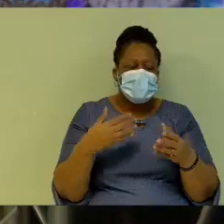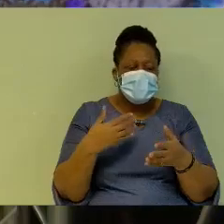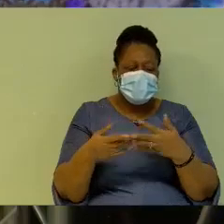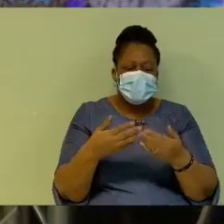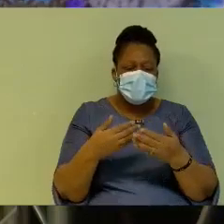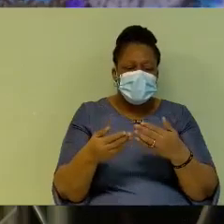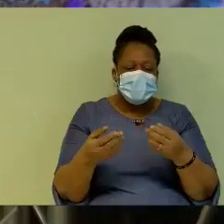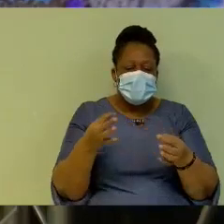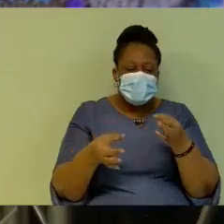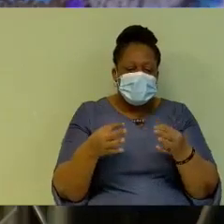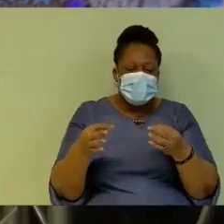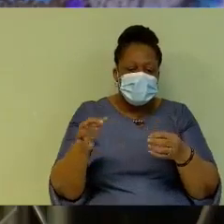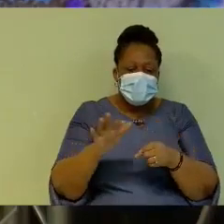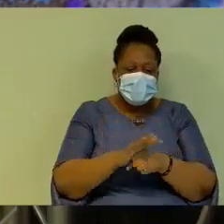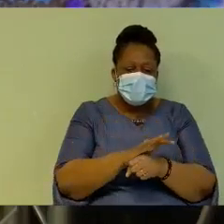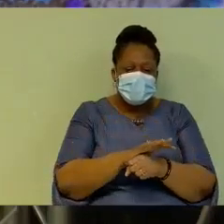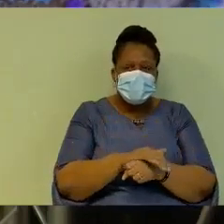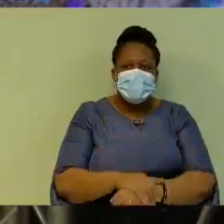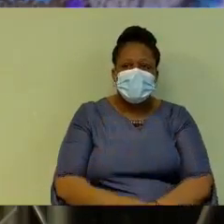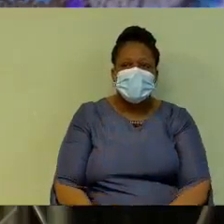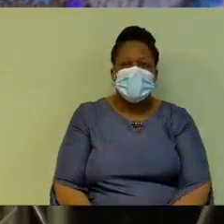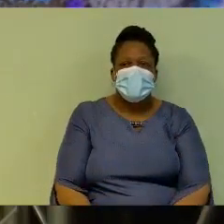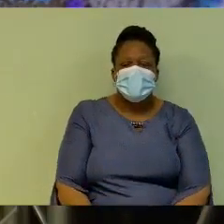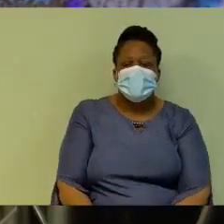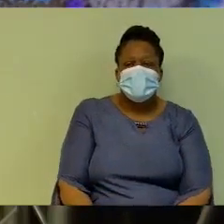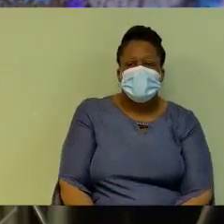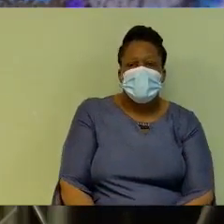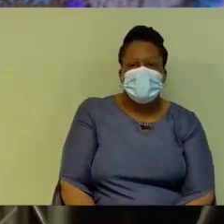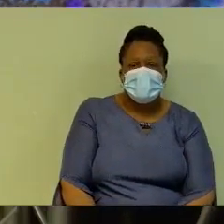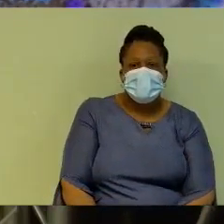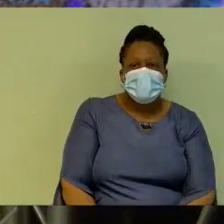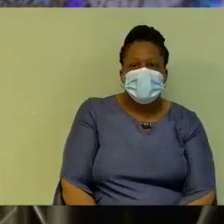time the parent is willing to shop?